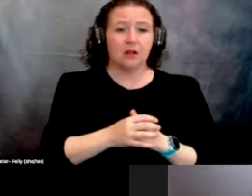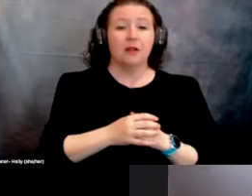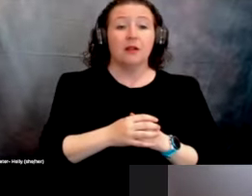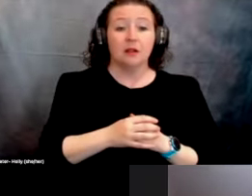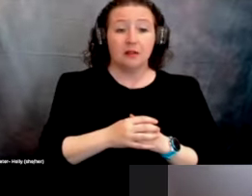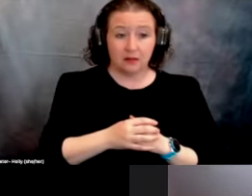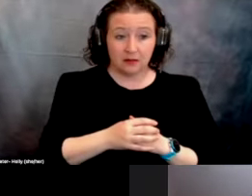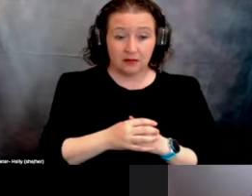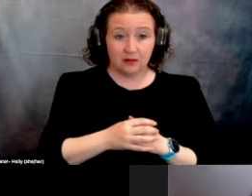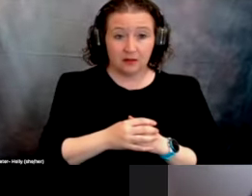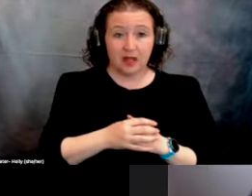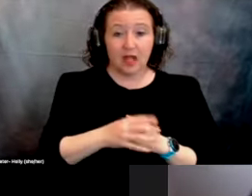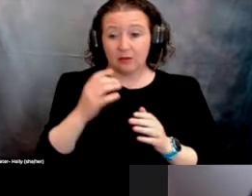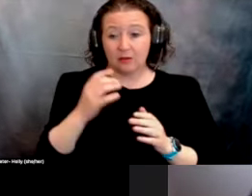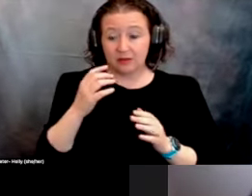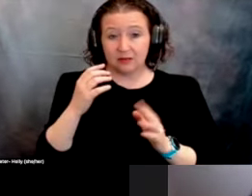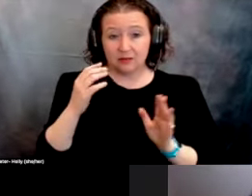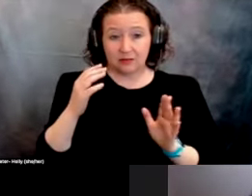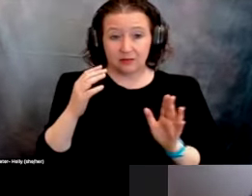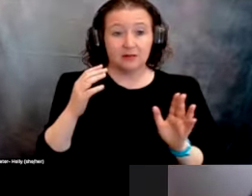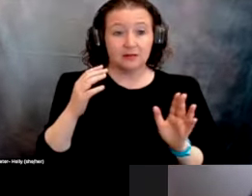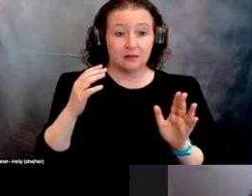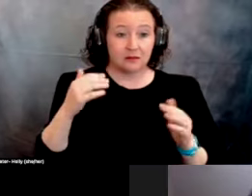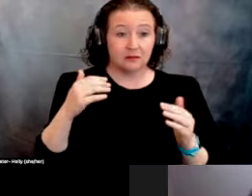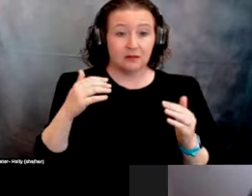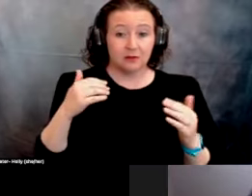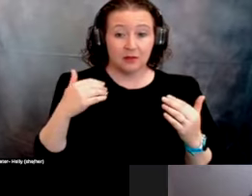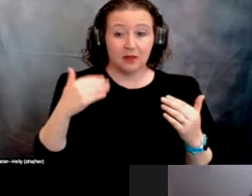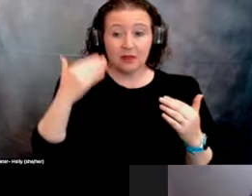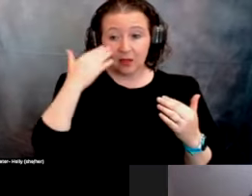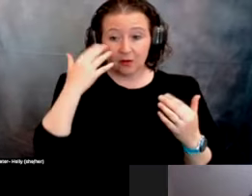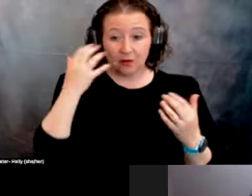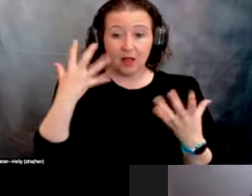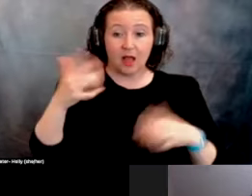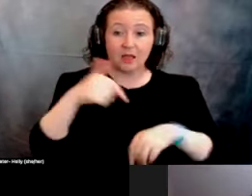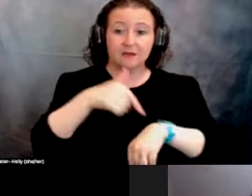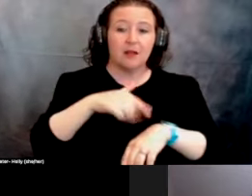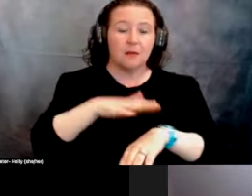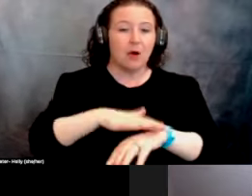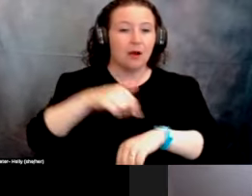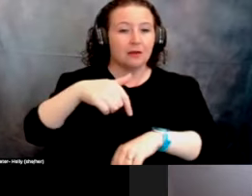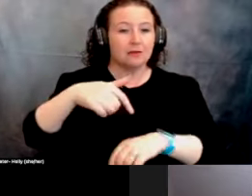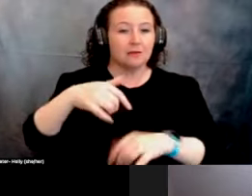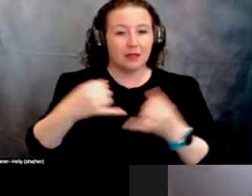be mindful of everyone spending a lot of time with us online. Maybe we'll take a little break before we get into the panel